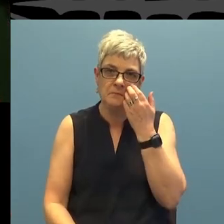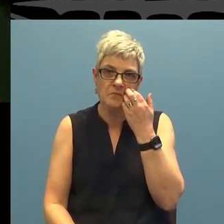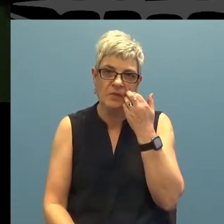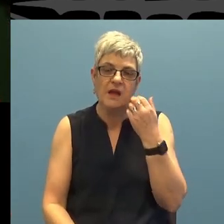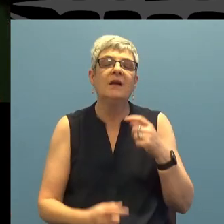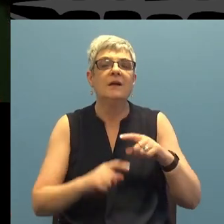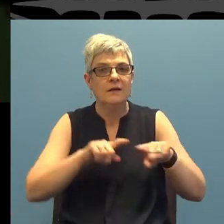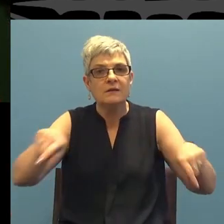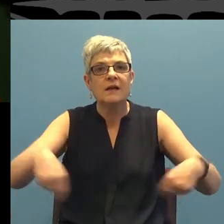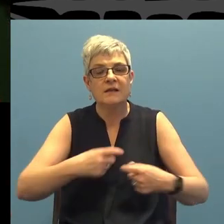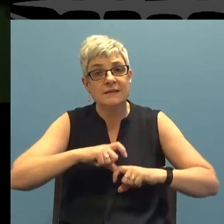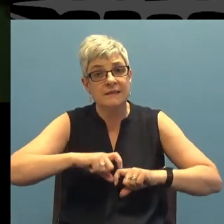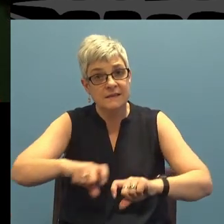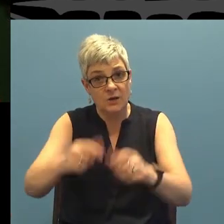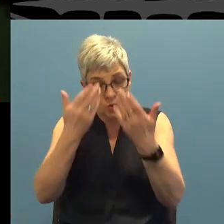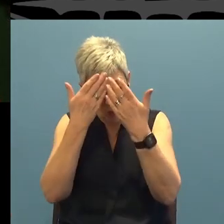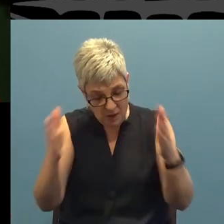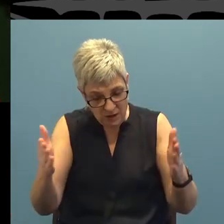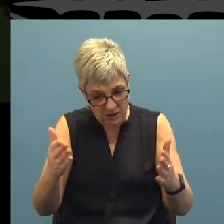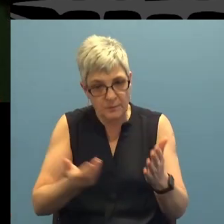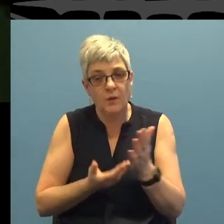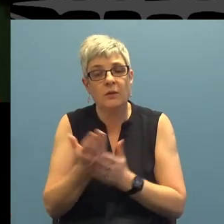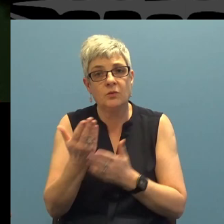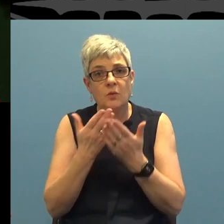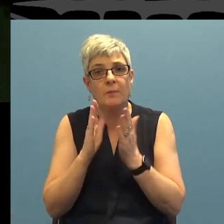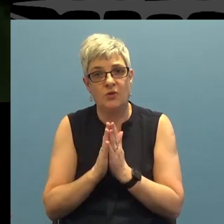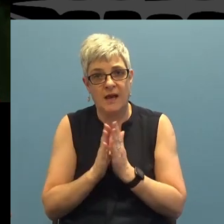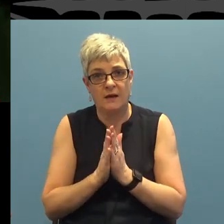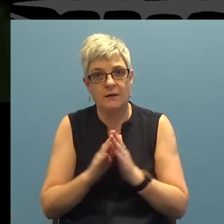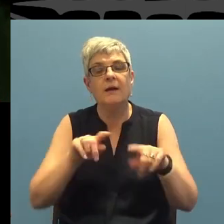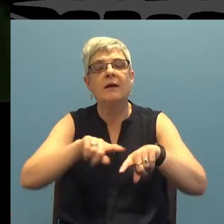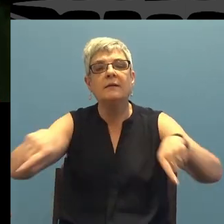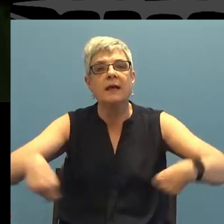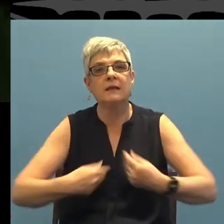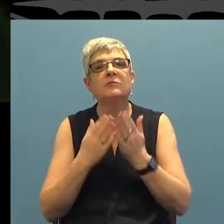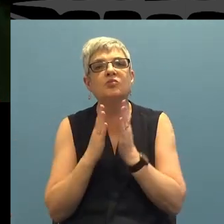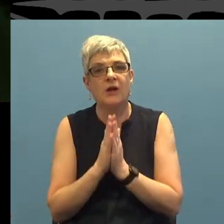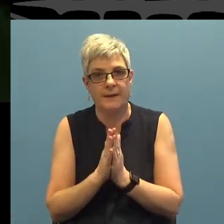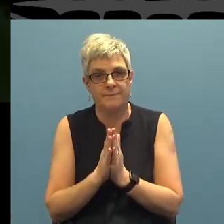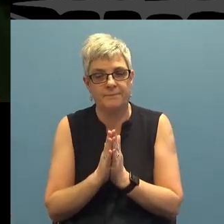Let's continue our worship in prayer. Let's pray.